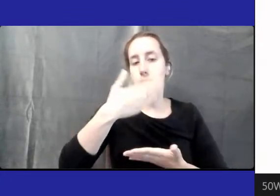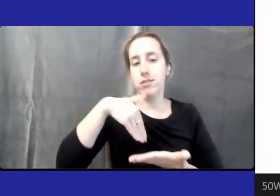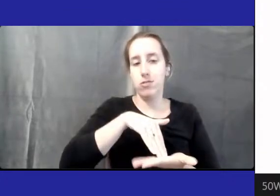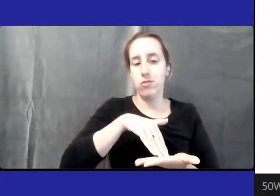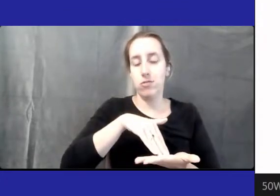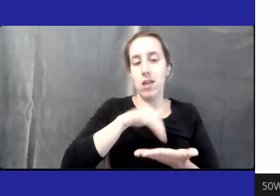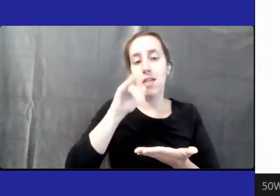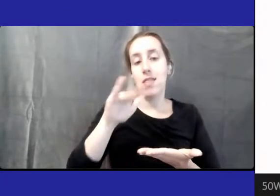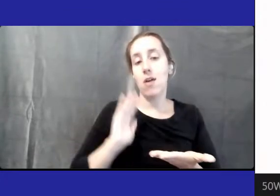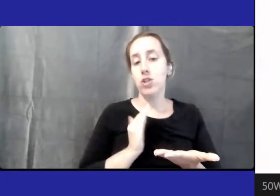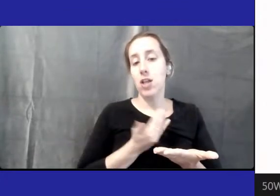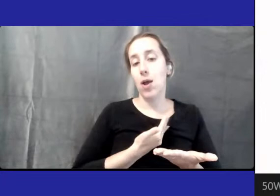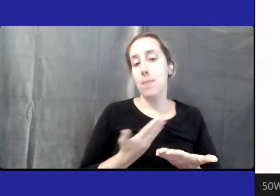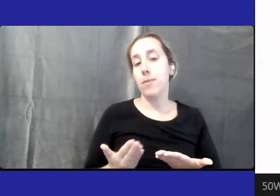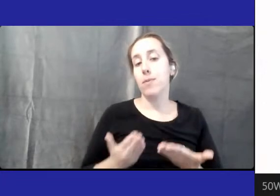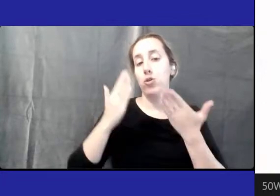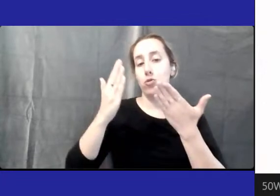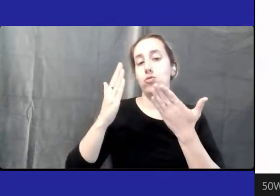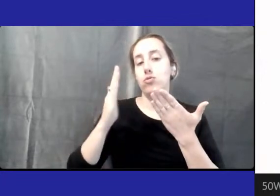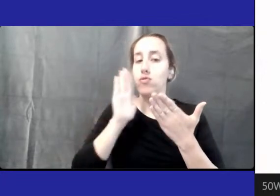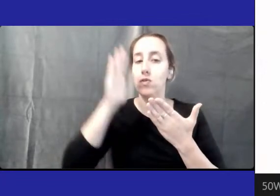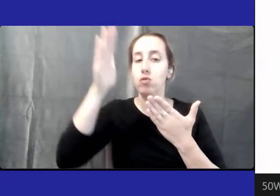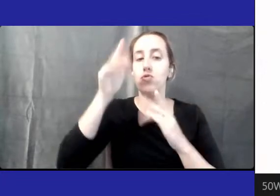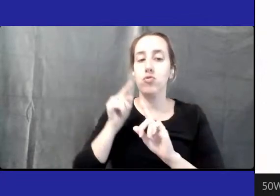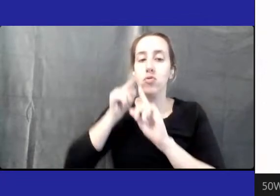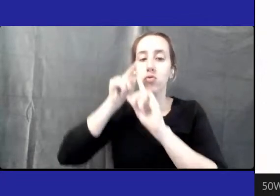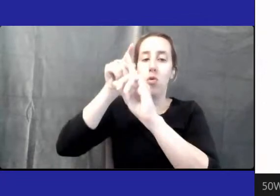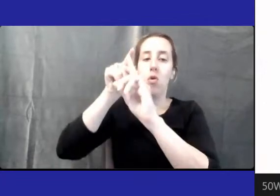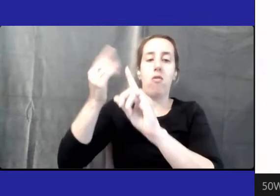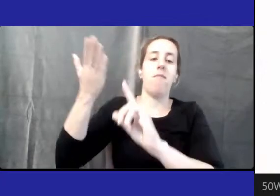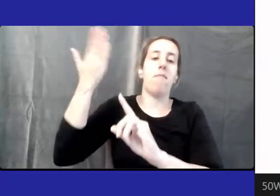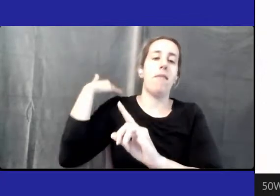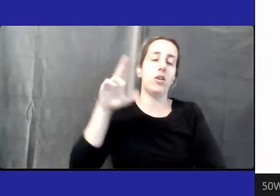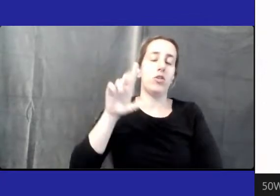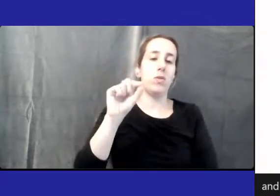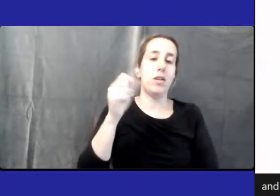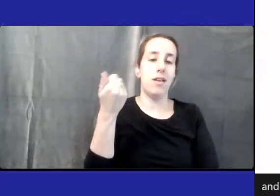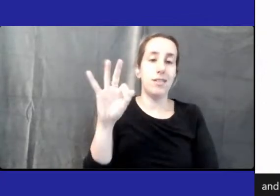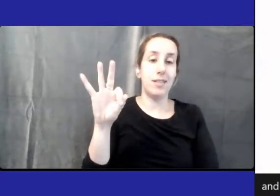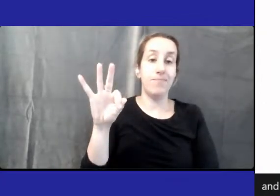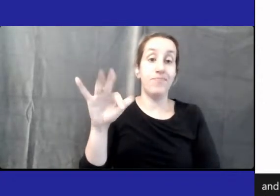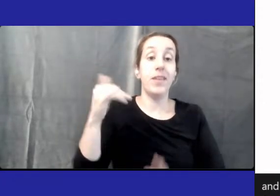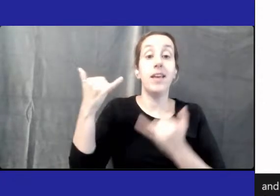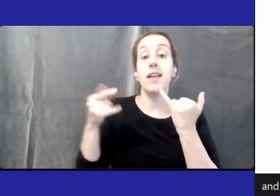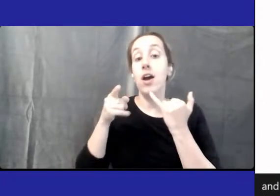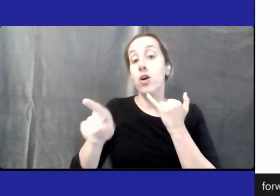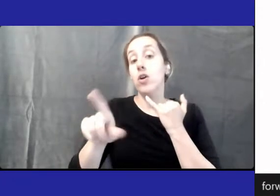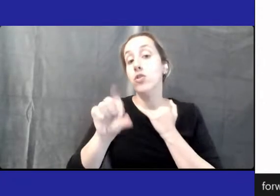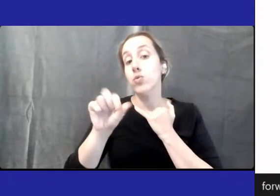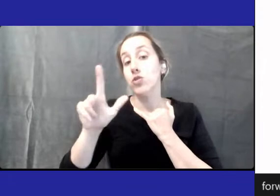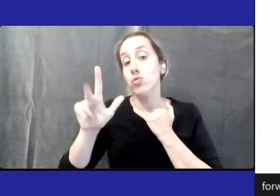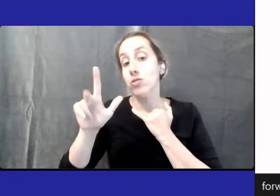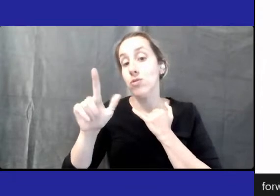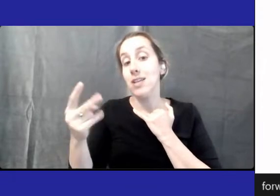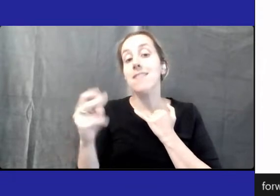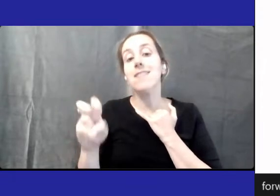future state back in 2019. Fast forward to 2023, and as you can see,